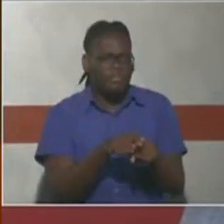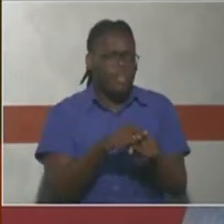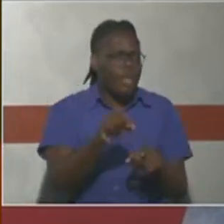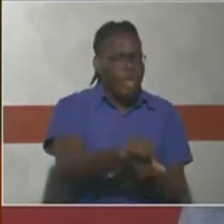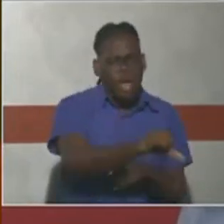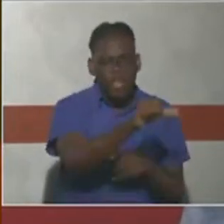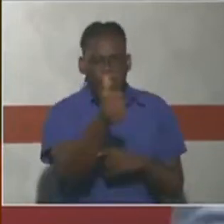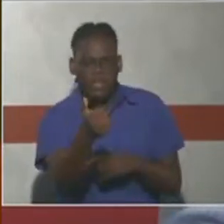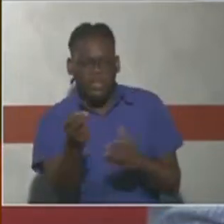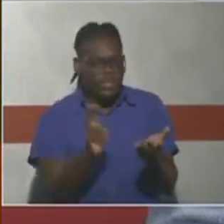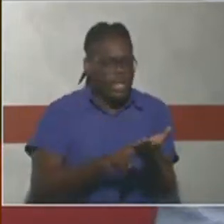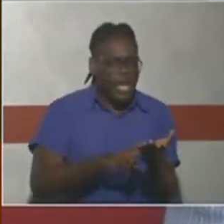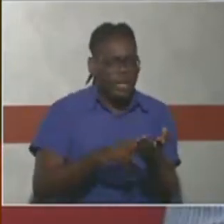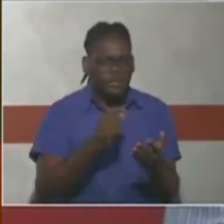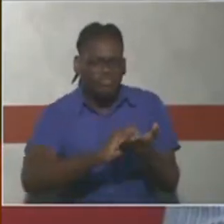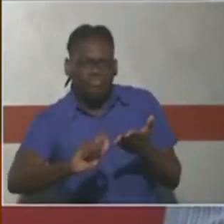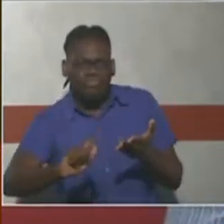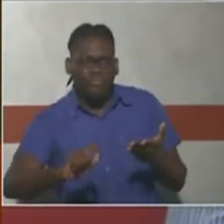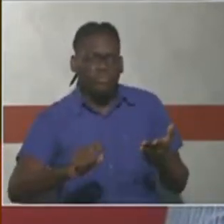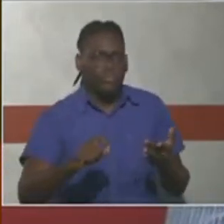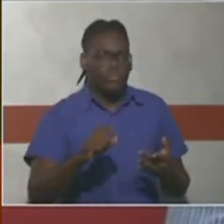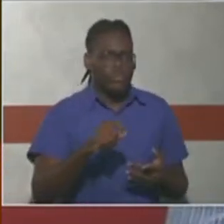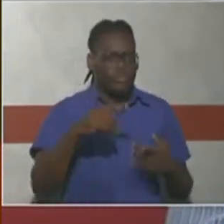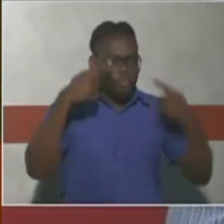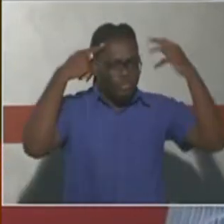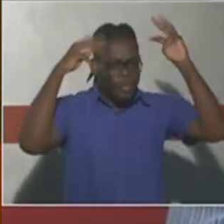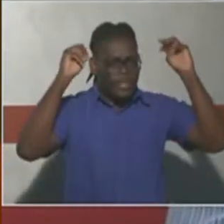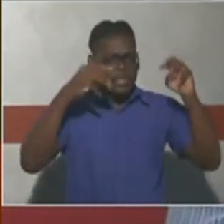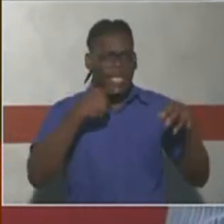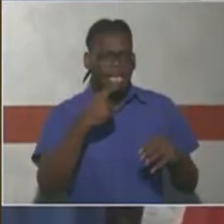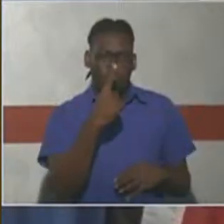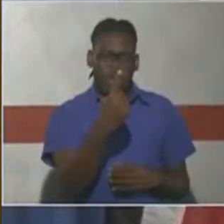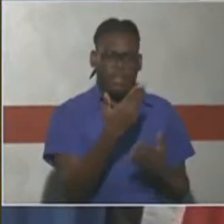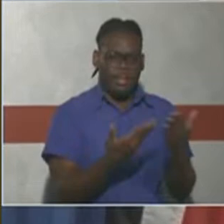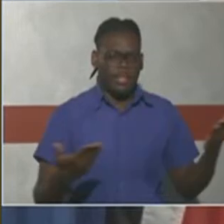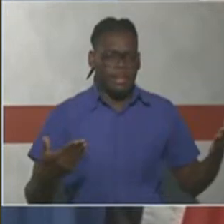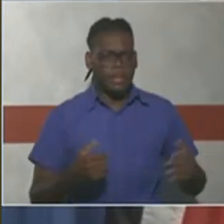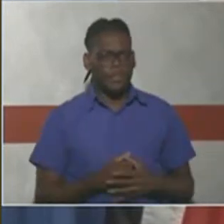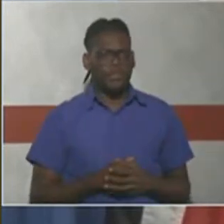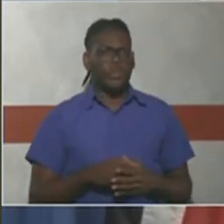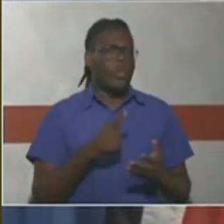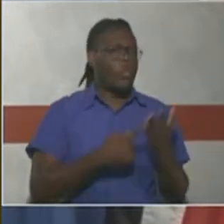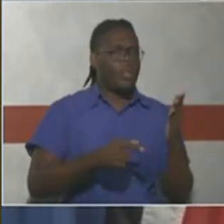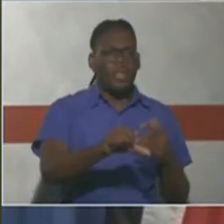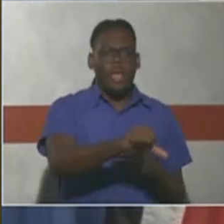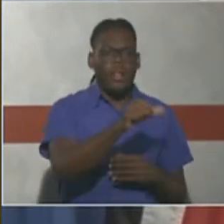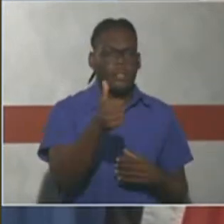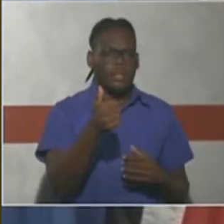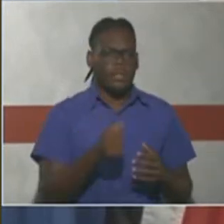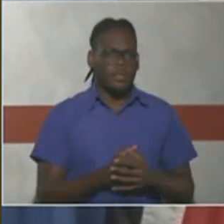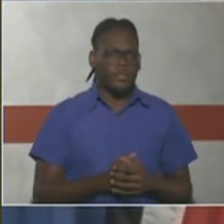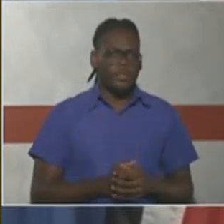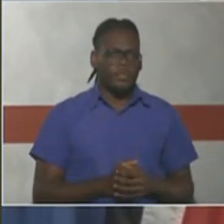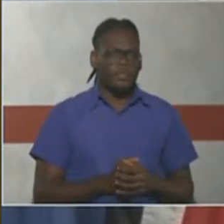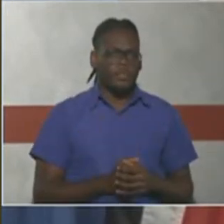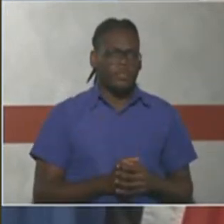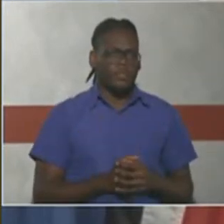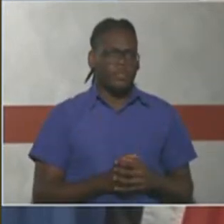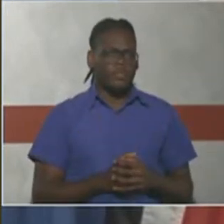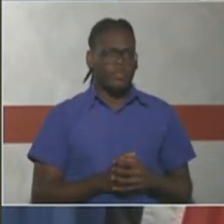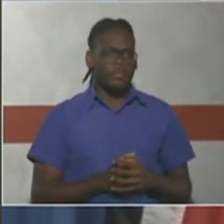them. And what are some of the other? Well, I think the main condition is that we give priority